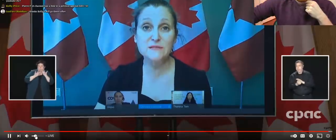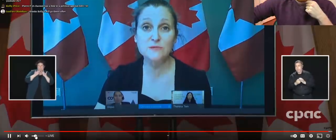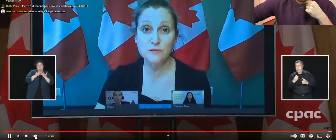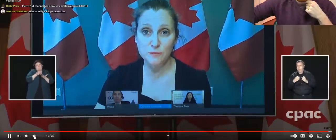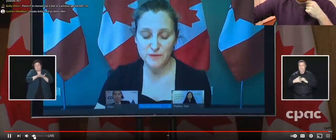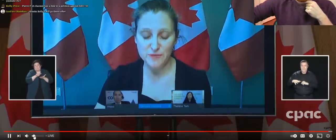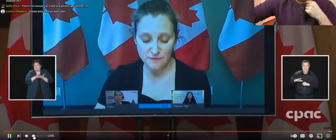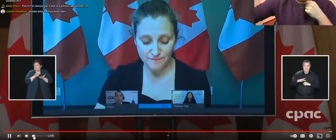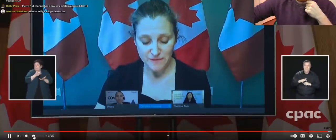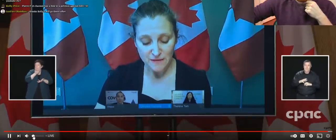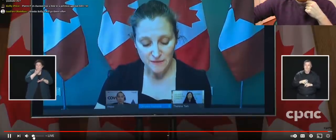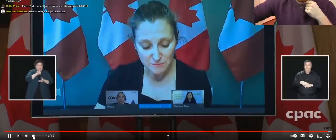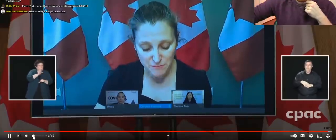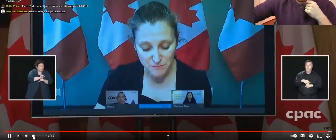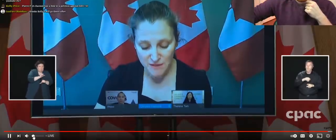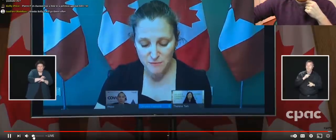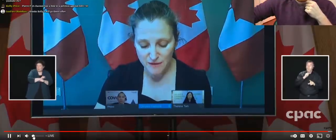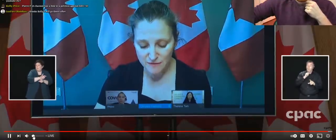pas se tromper.